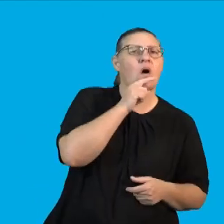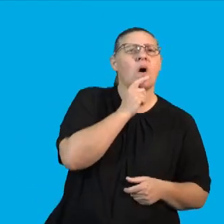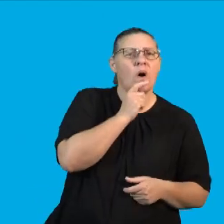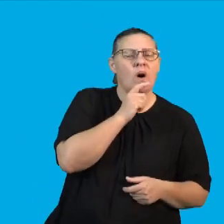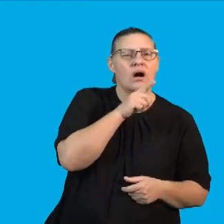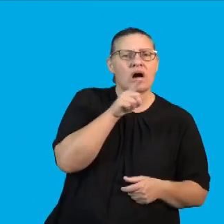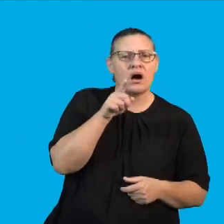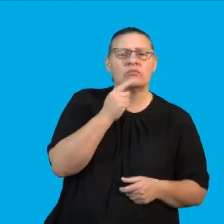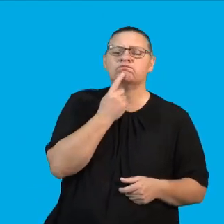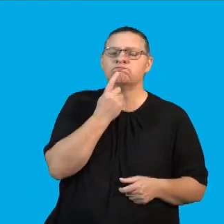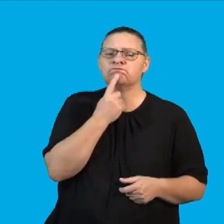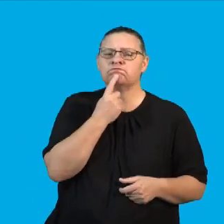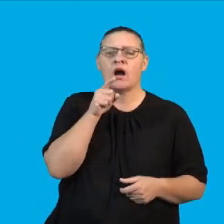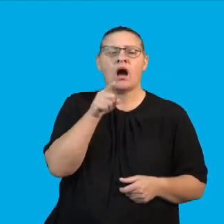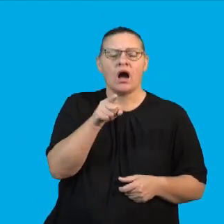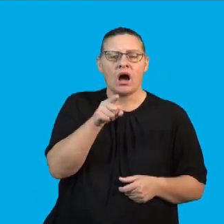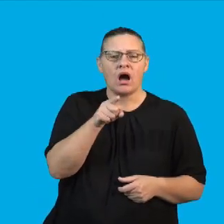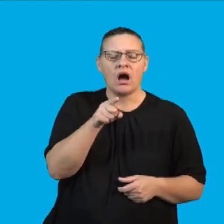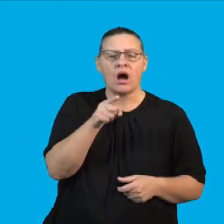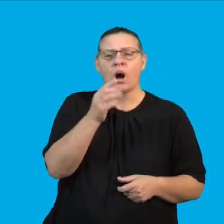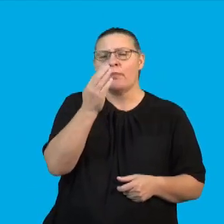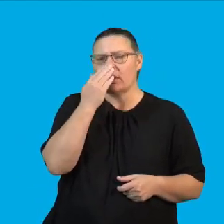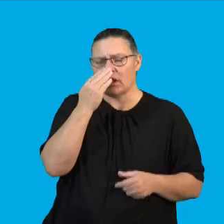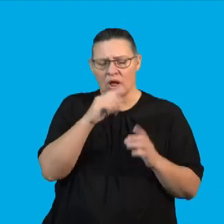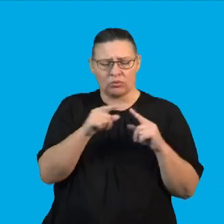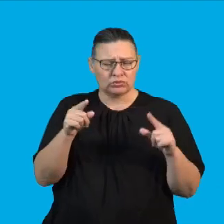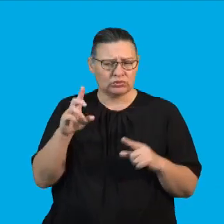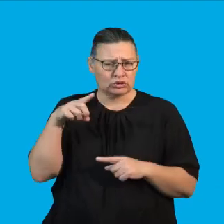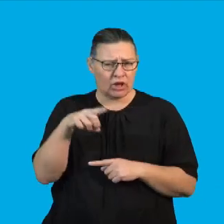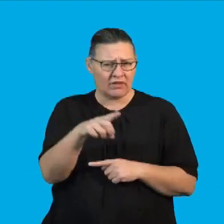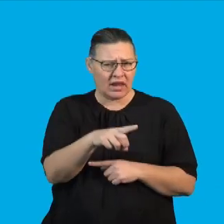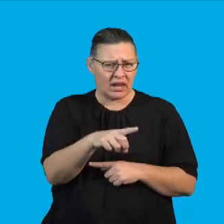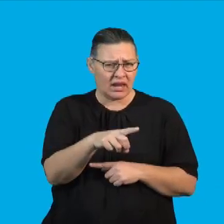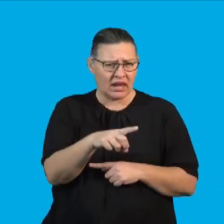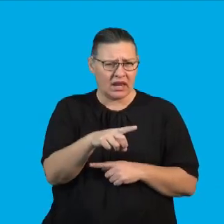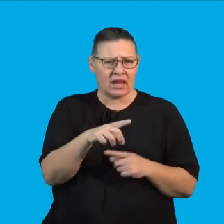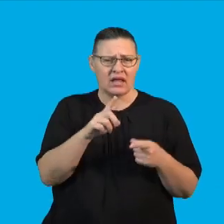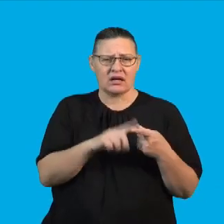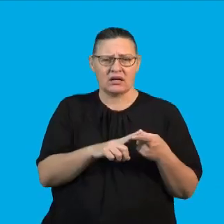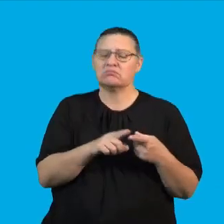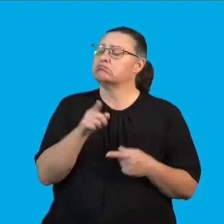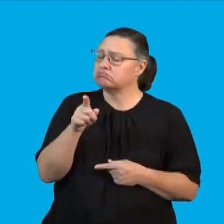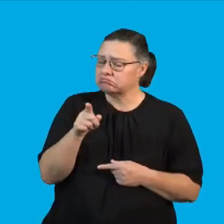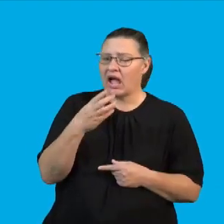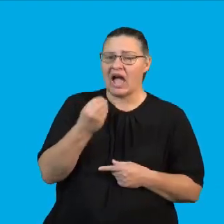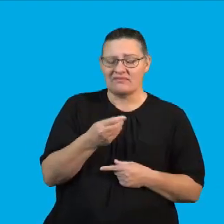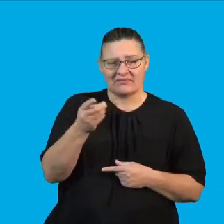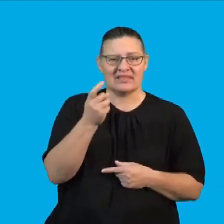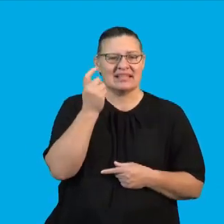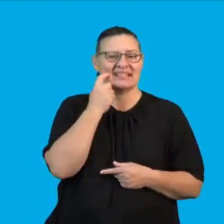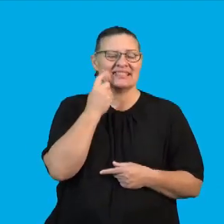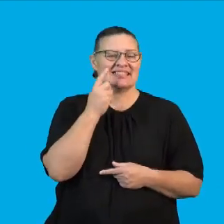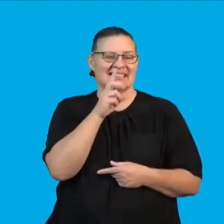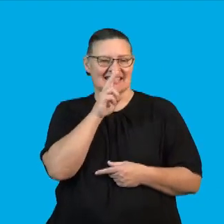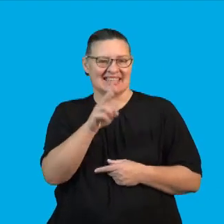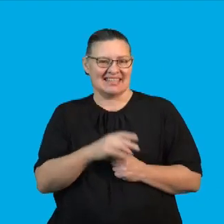actual stem. So they're talking here about bottlenose dolphin. Can I see bottlenose dolphin? Yes, it's easy